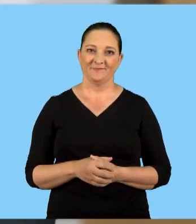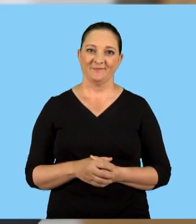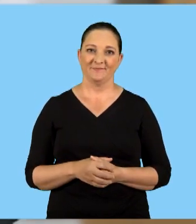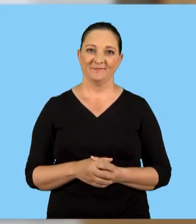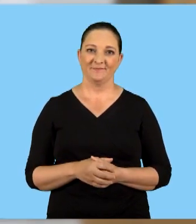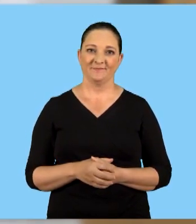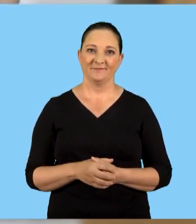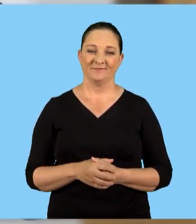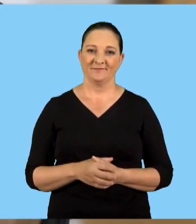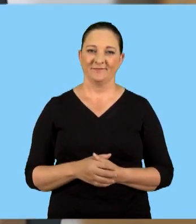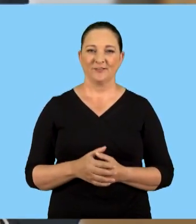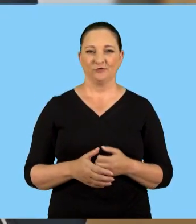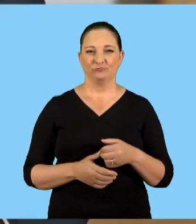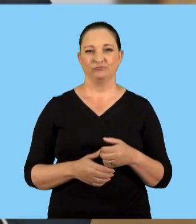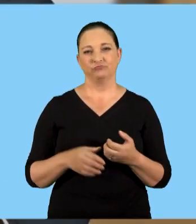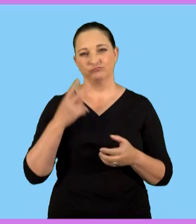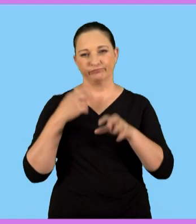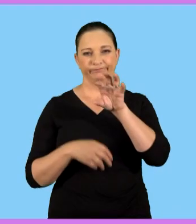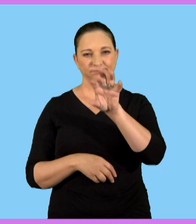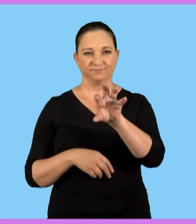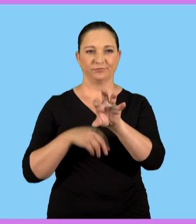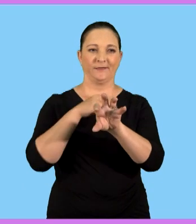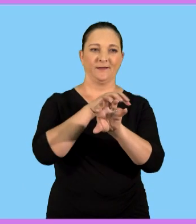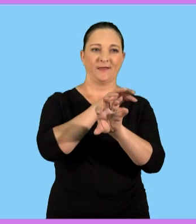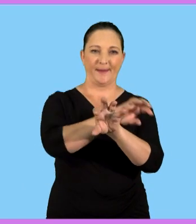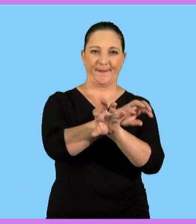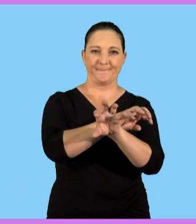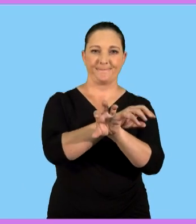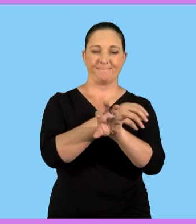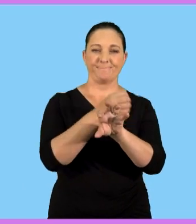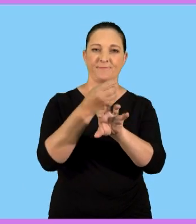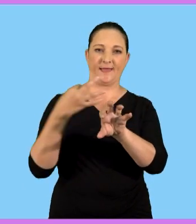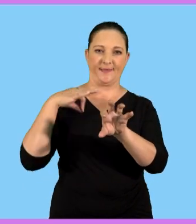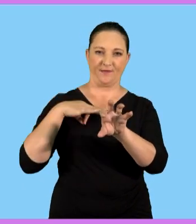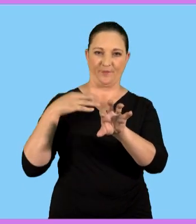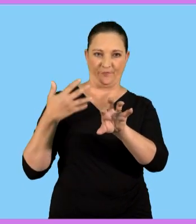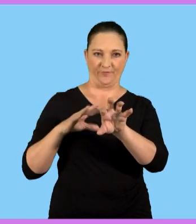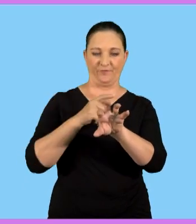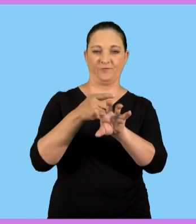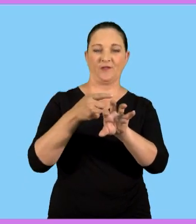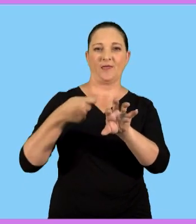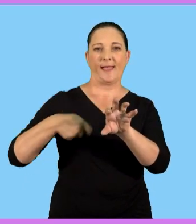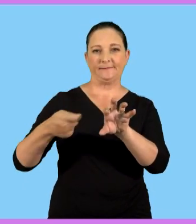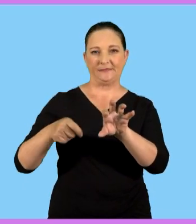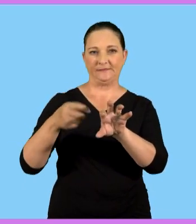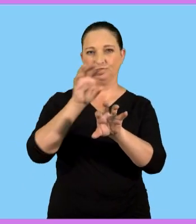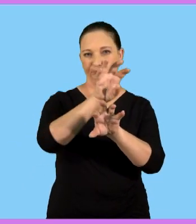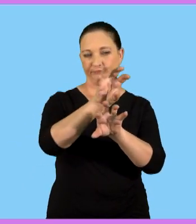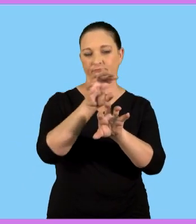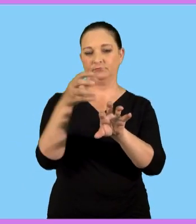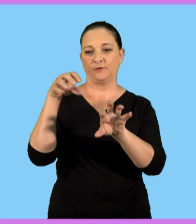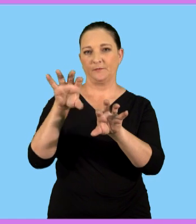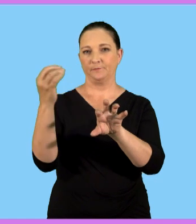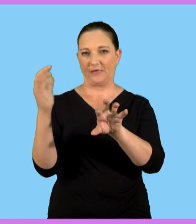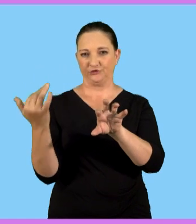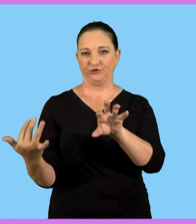So the concept map, again, looking at this, we've discussed income. We've discussed expenses. We've done budgets.